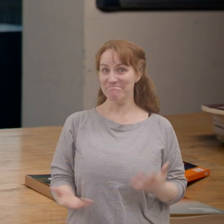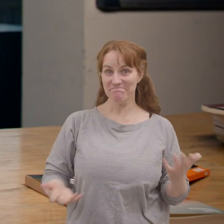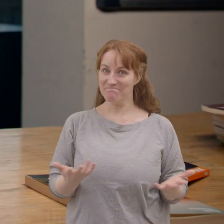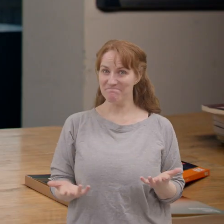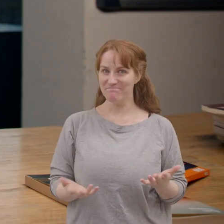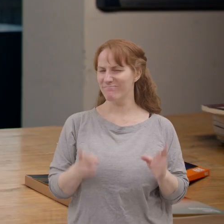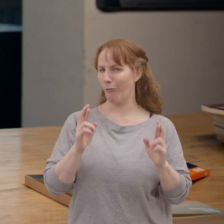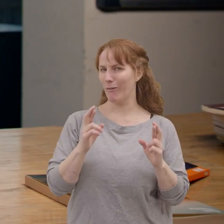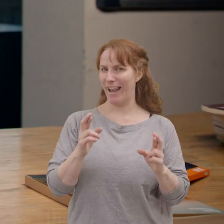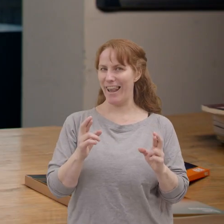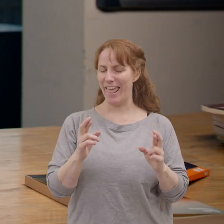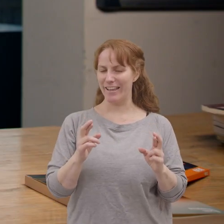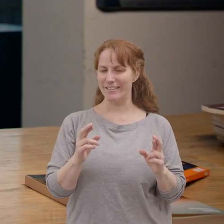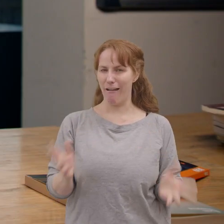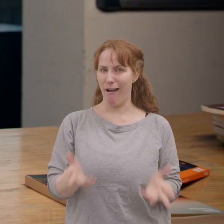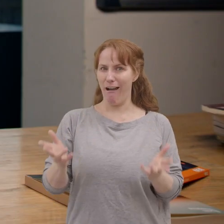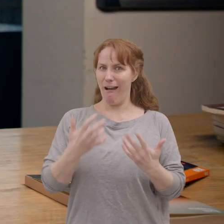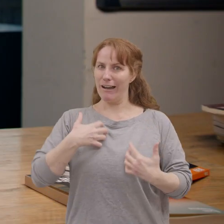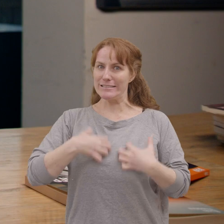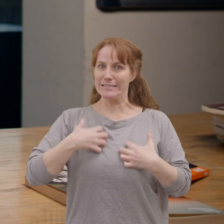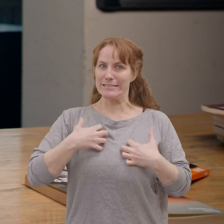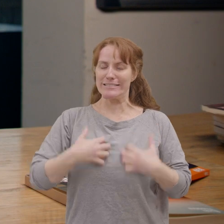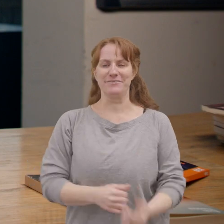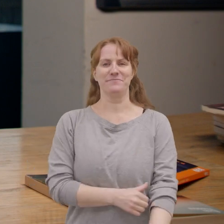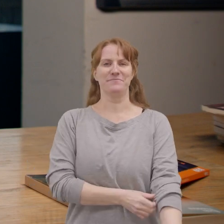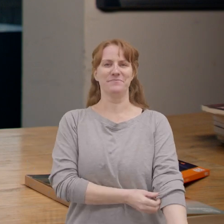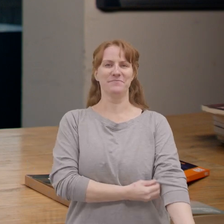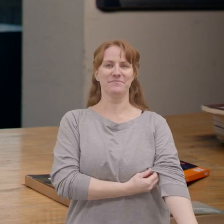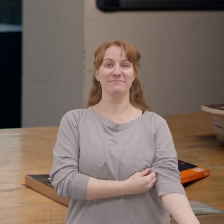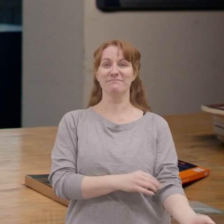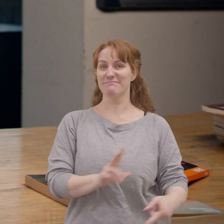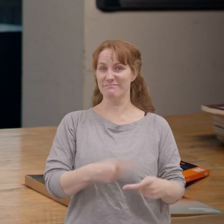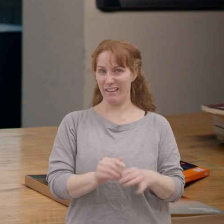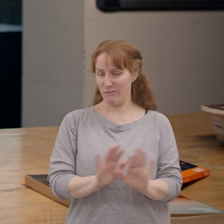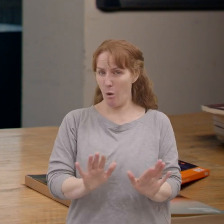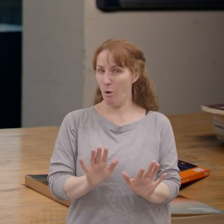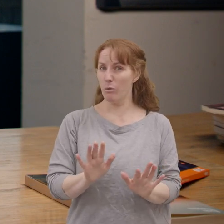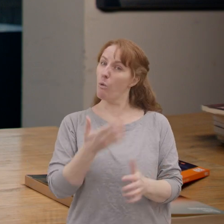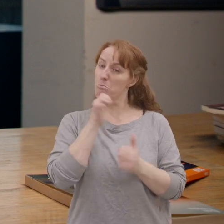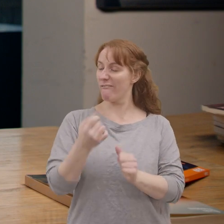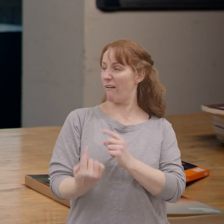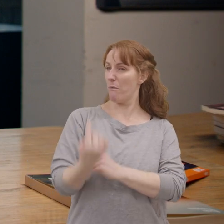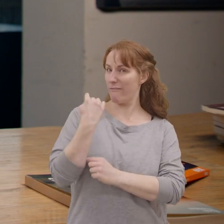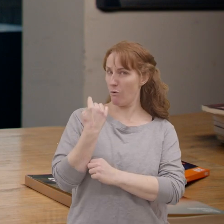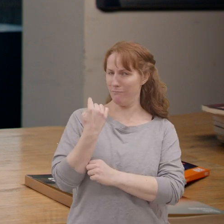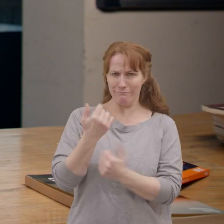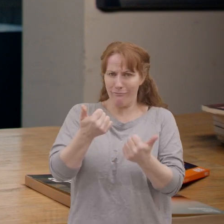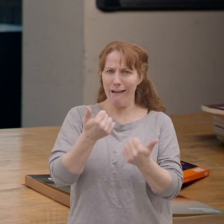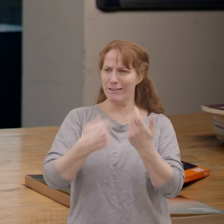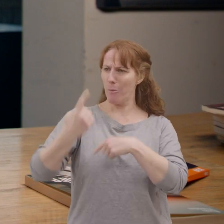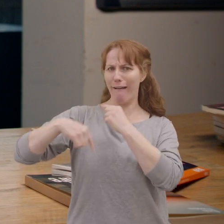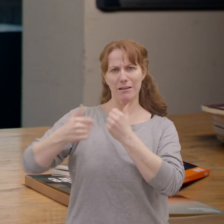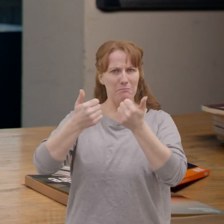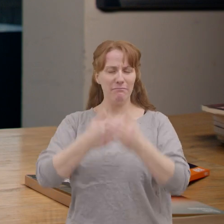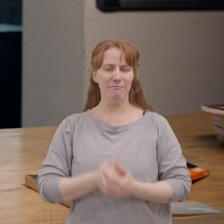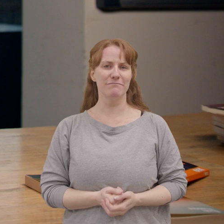How was that? Hopefully you found it gave a bit of uplift in the excitement of your scene. If it didn't, or you prefer the old one, that's fine. You can just go back to the